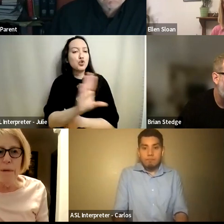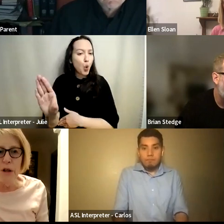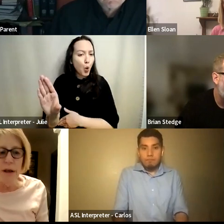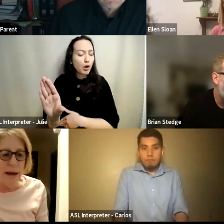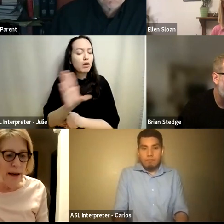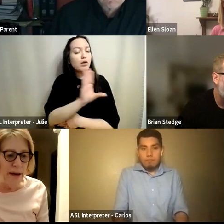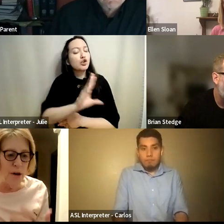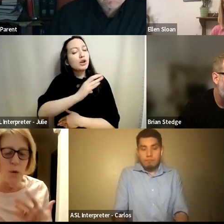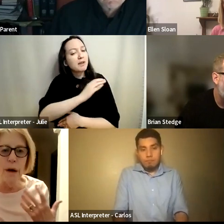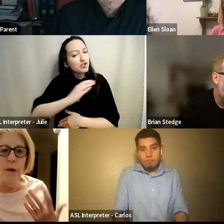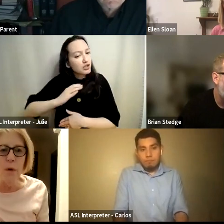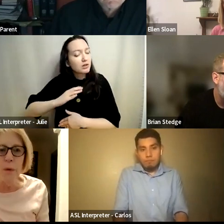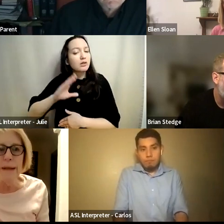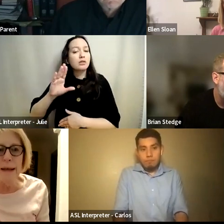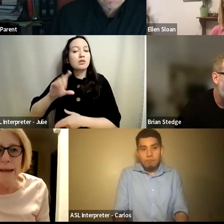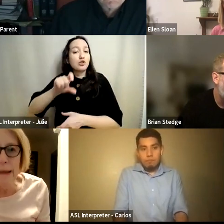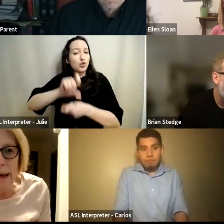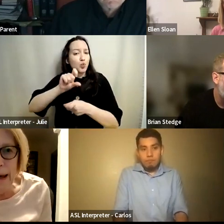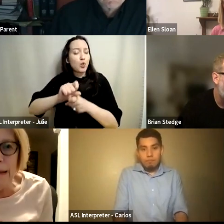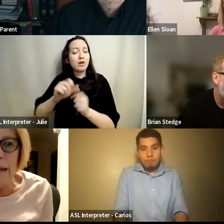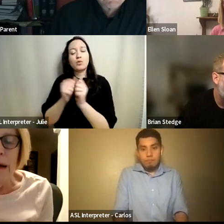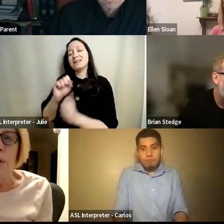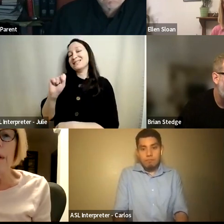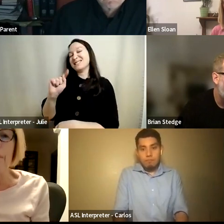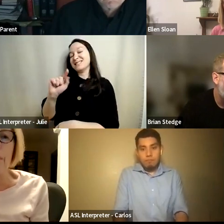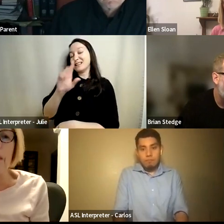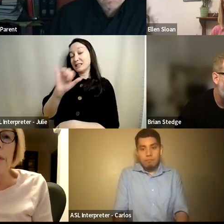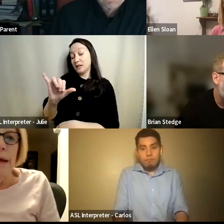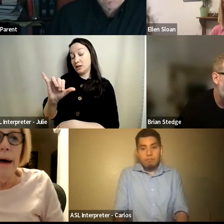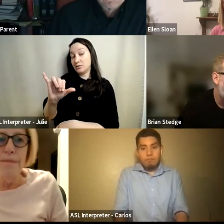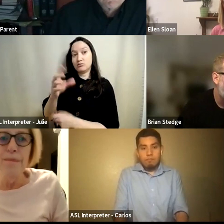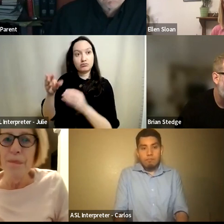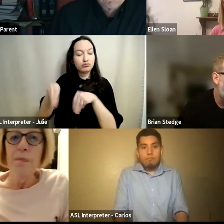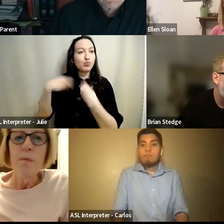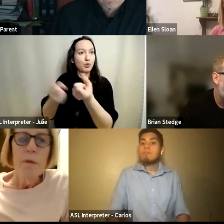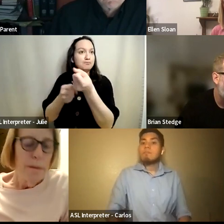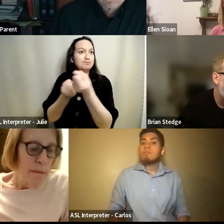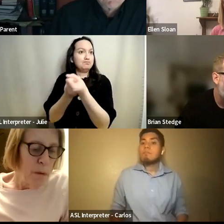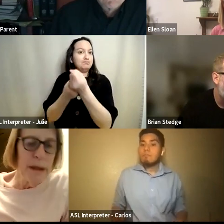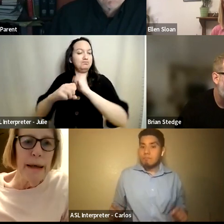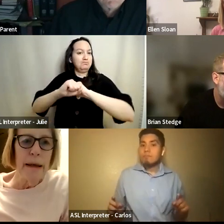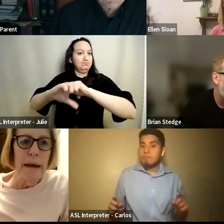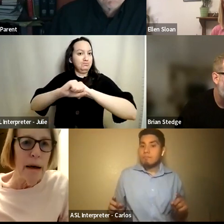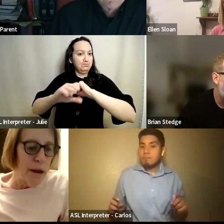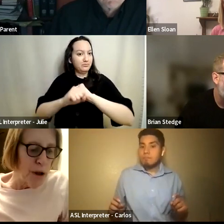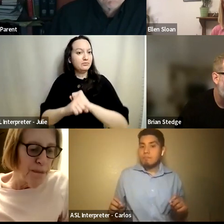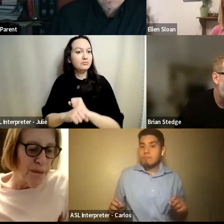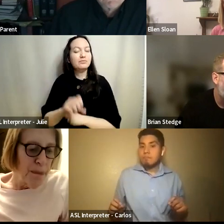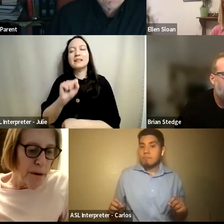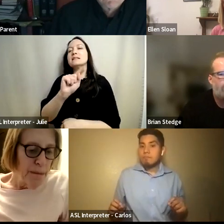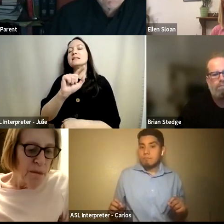your commission and the work with Stacy has really promoted that. Ms. Stacy